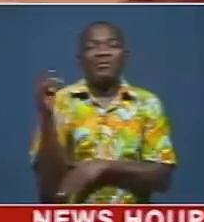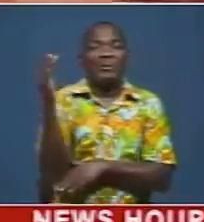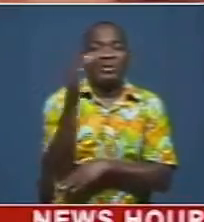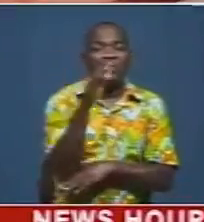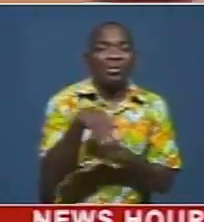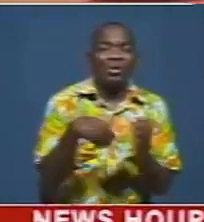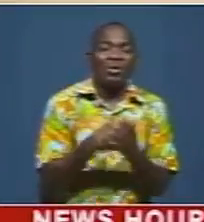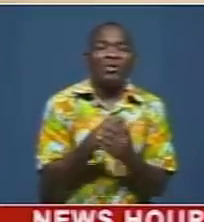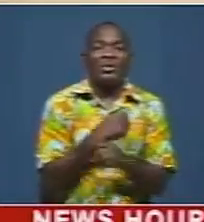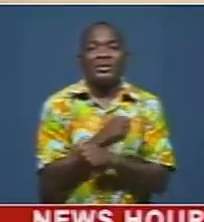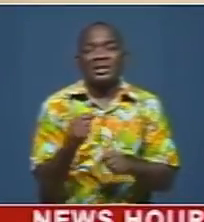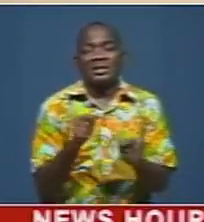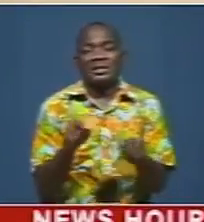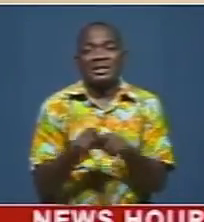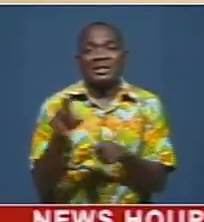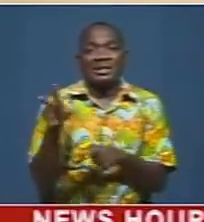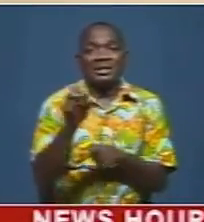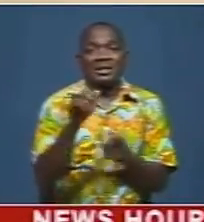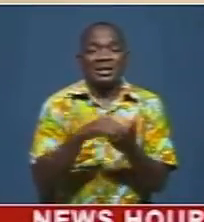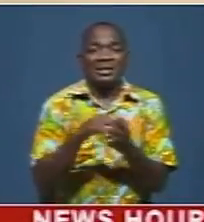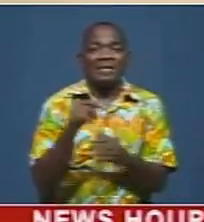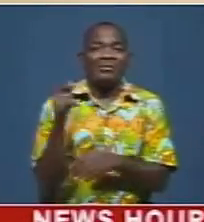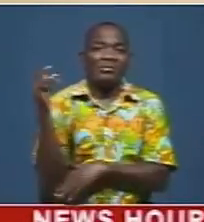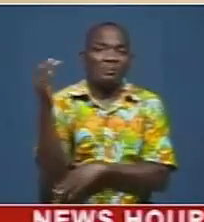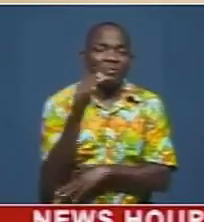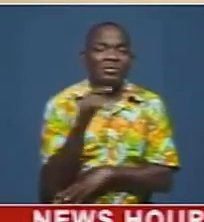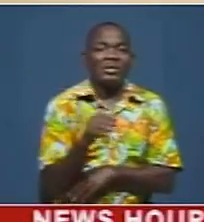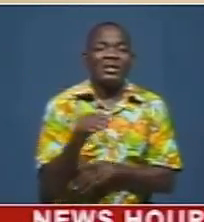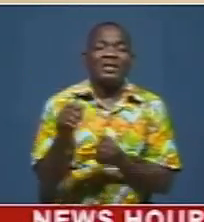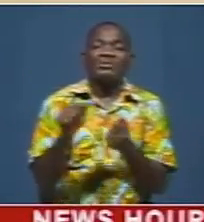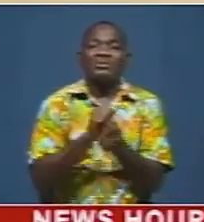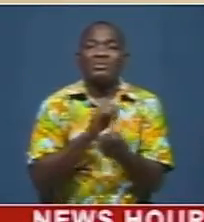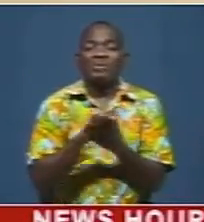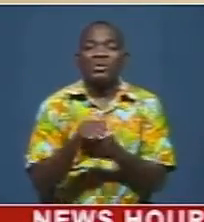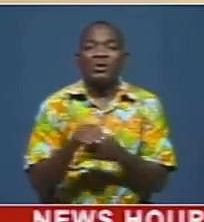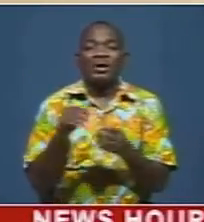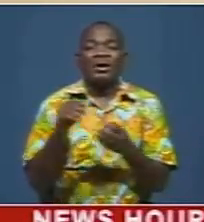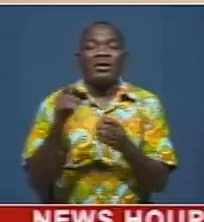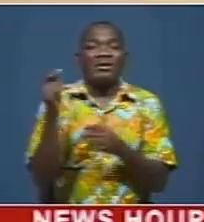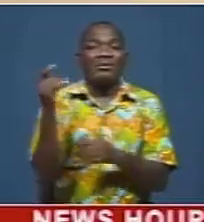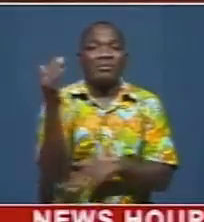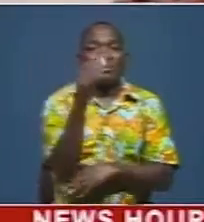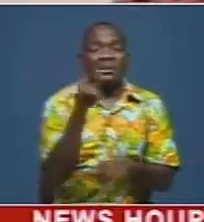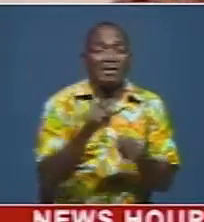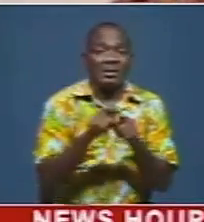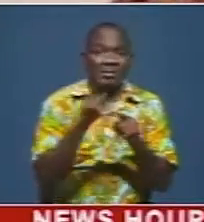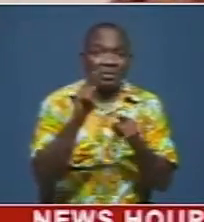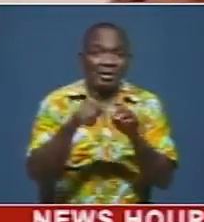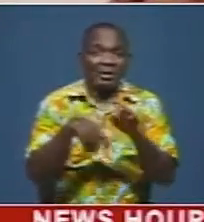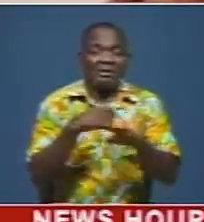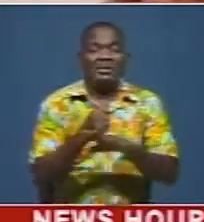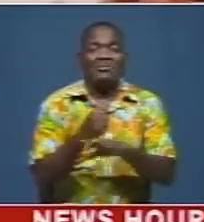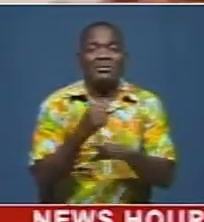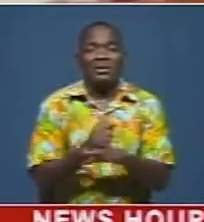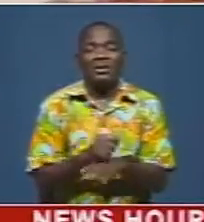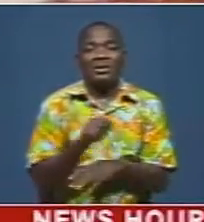forests and 300,000 hectares of degraded share parklands, as well as the establishment